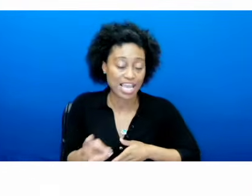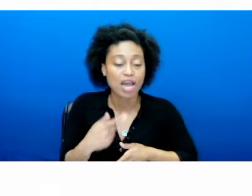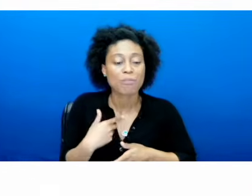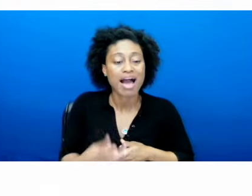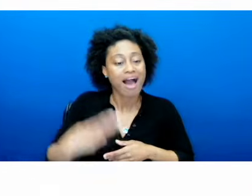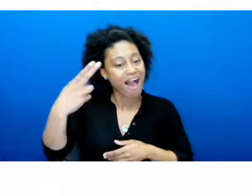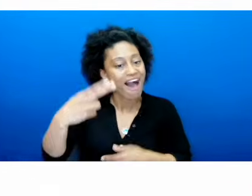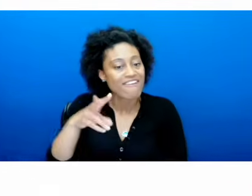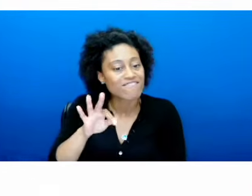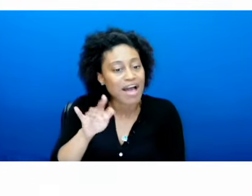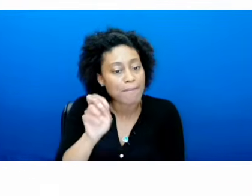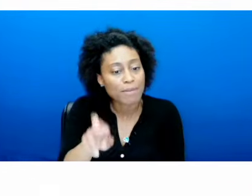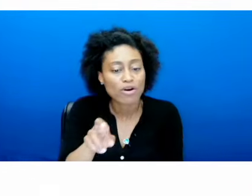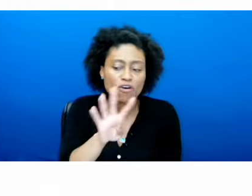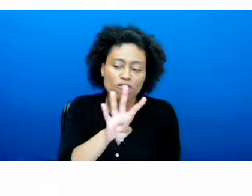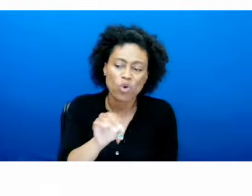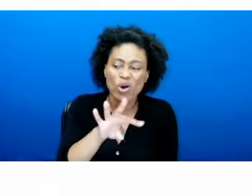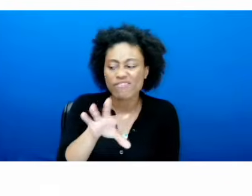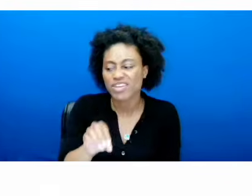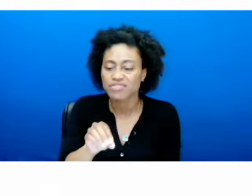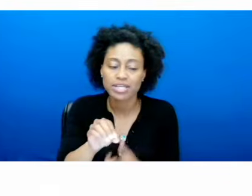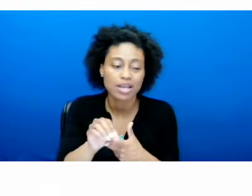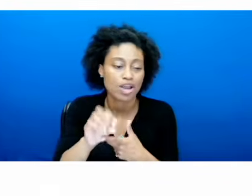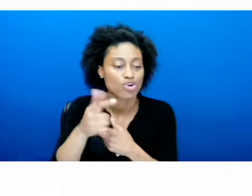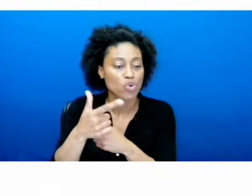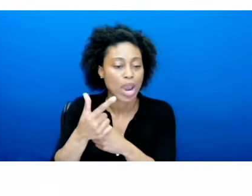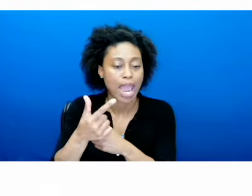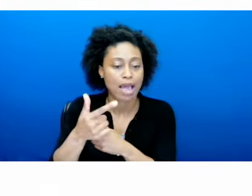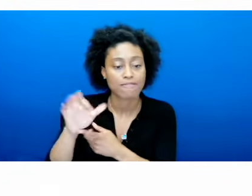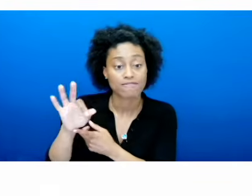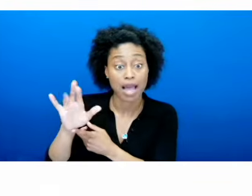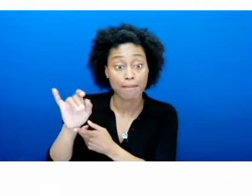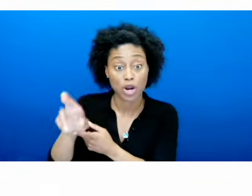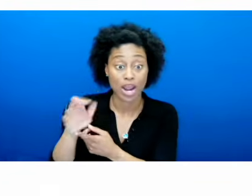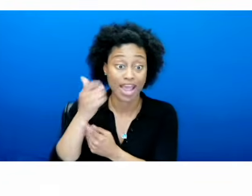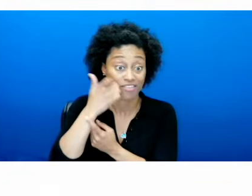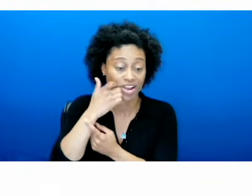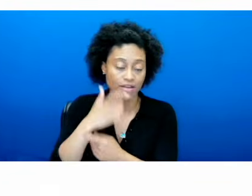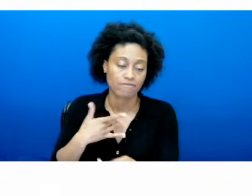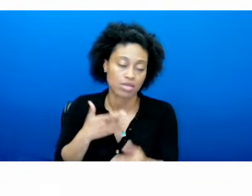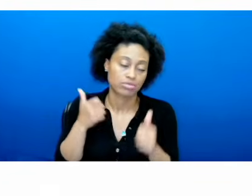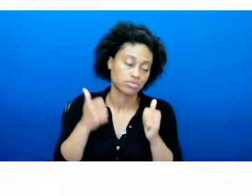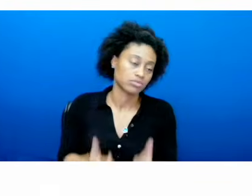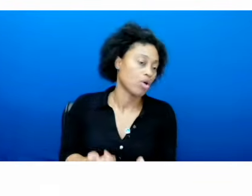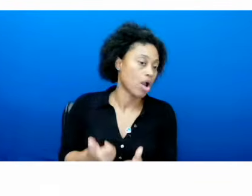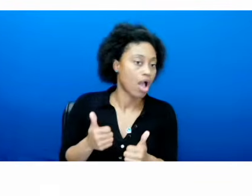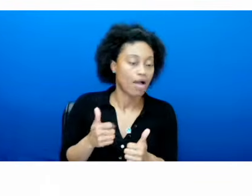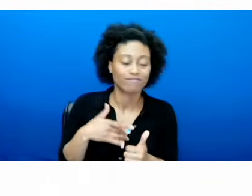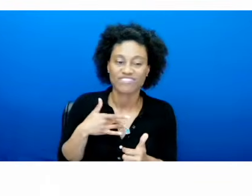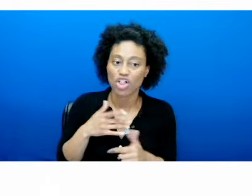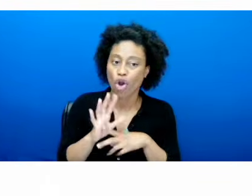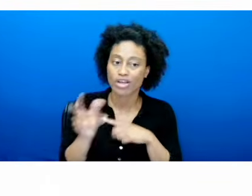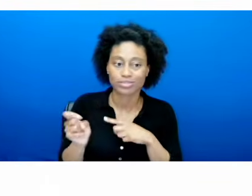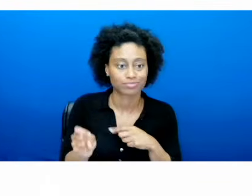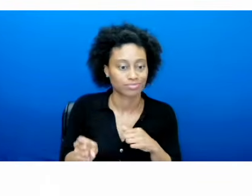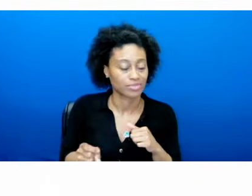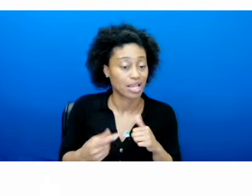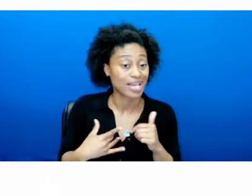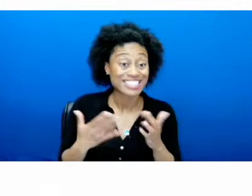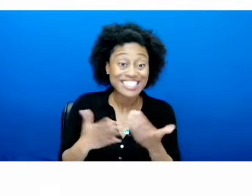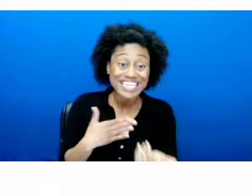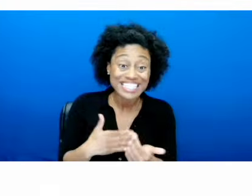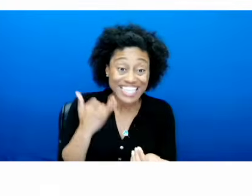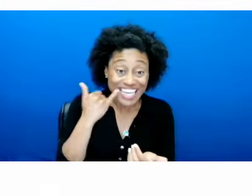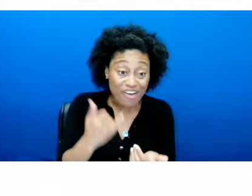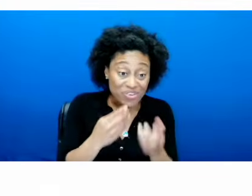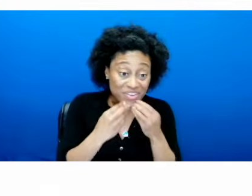fiber, like 40, 50 grams of fiber a day, has been great. I feel awesome. And it's so easy to do when you eat plant-based.